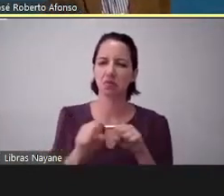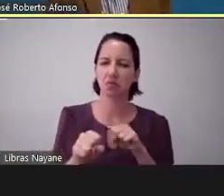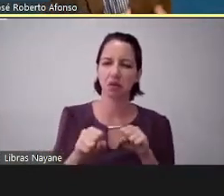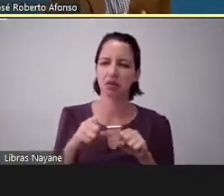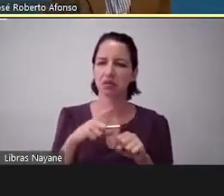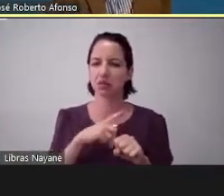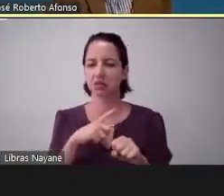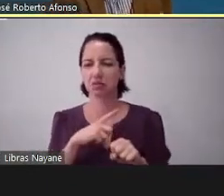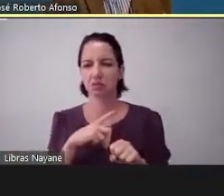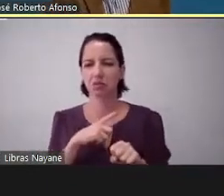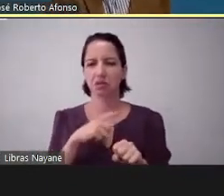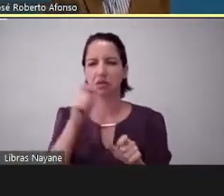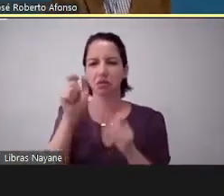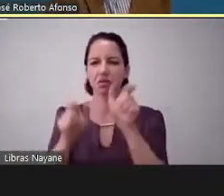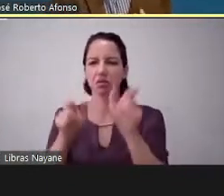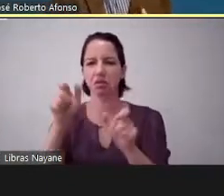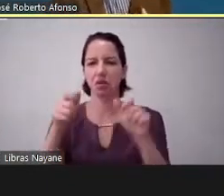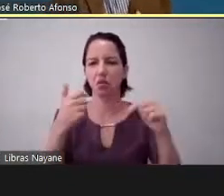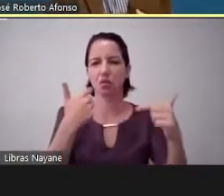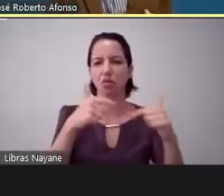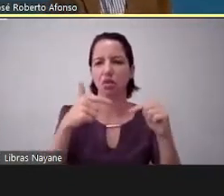Although they are more qualified,